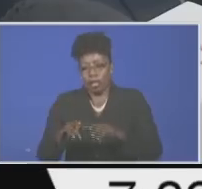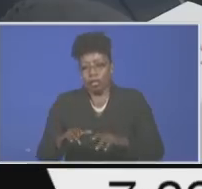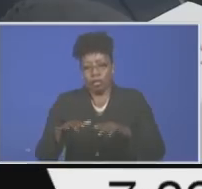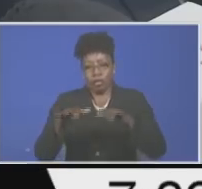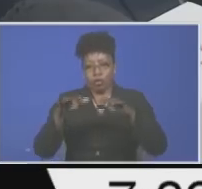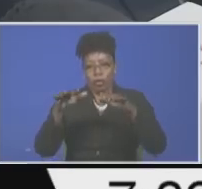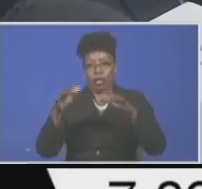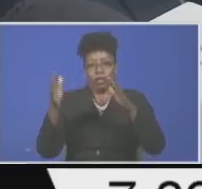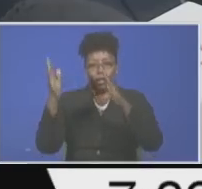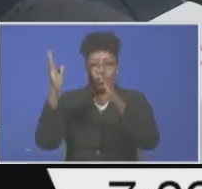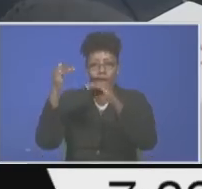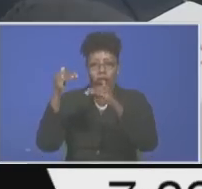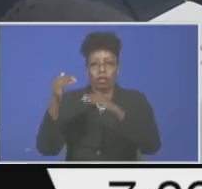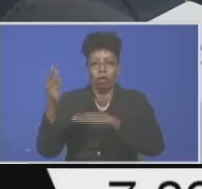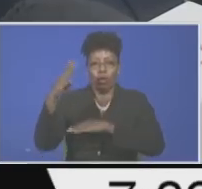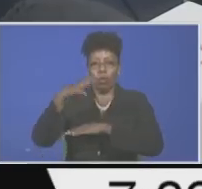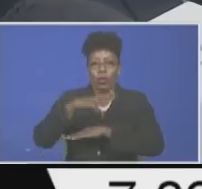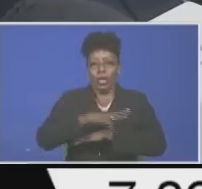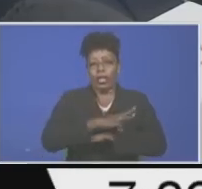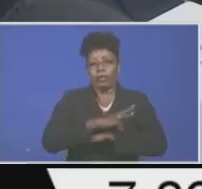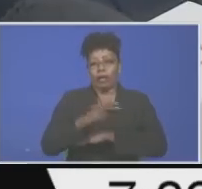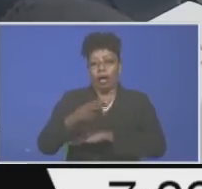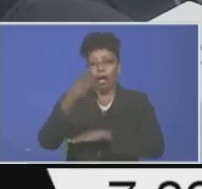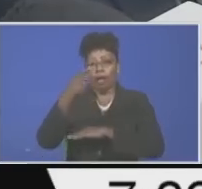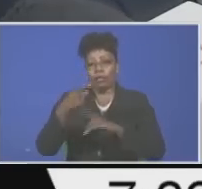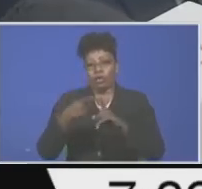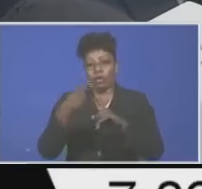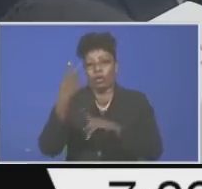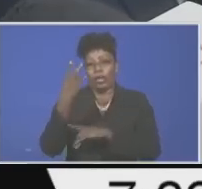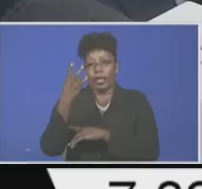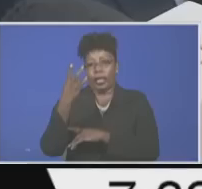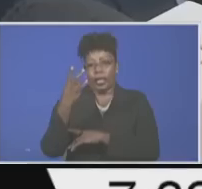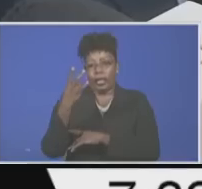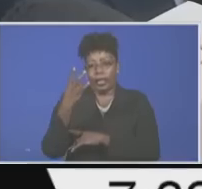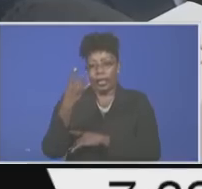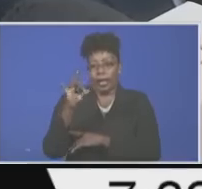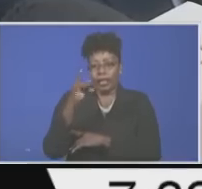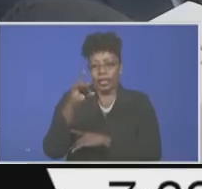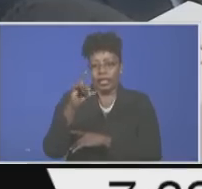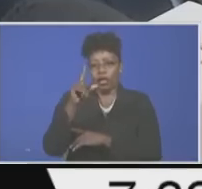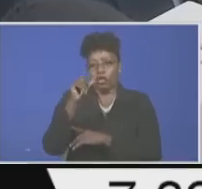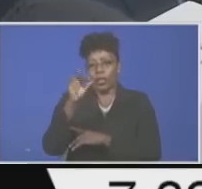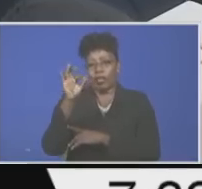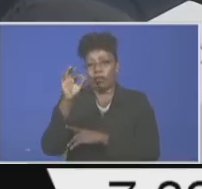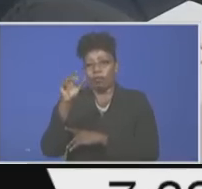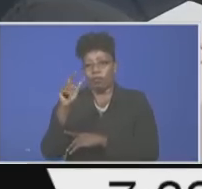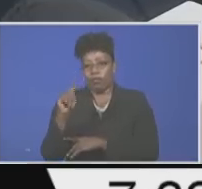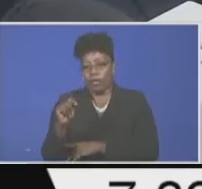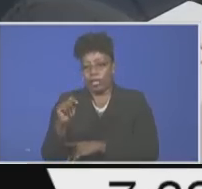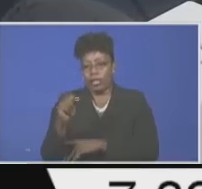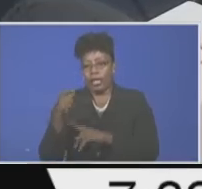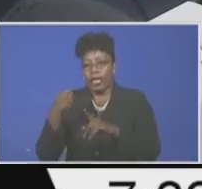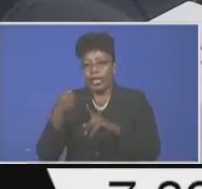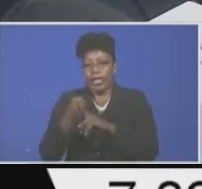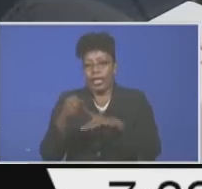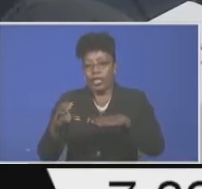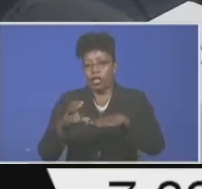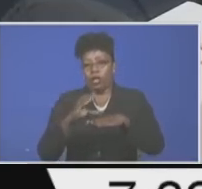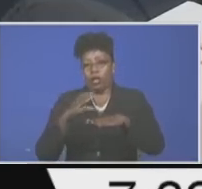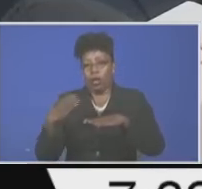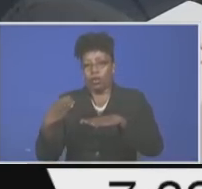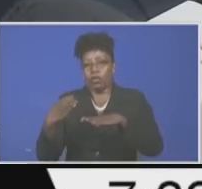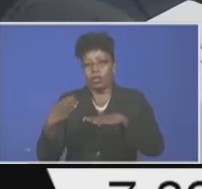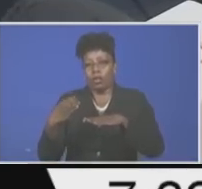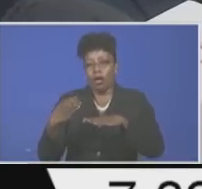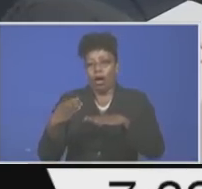We anticipate wave heights as much as 18, possibly even 20 feet, hitting the coastlines of some